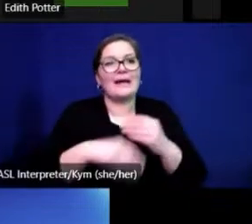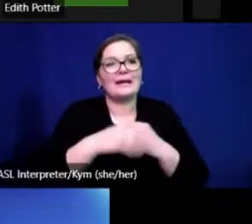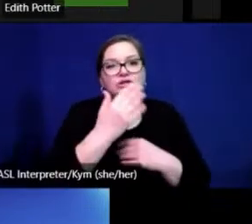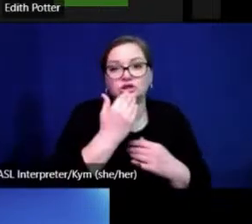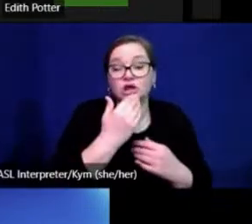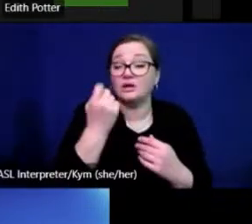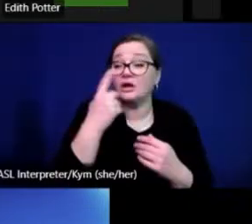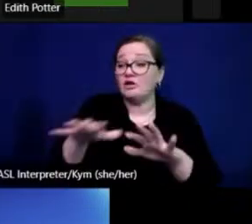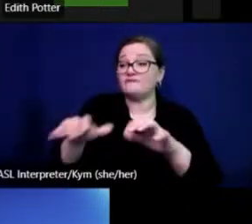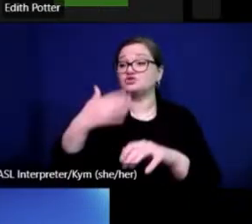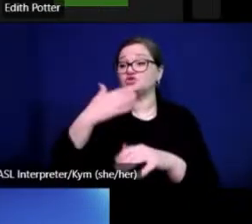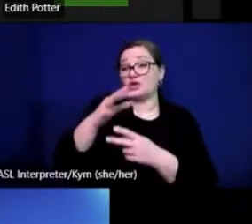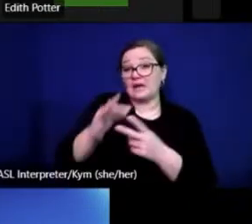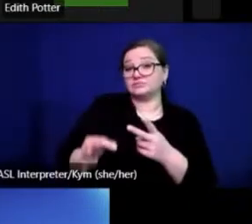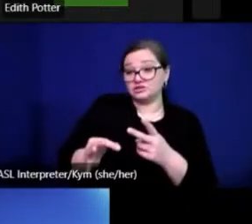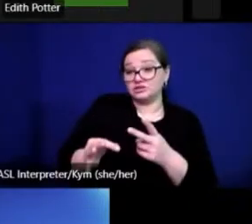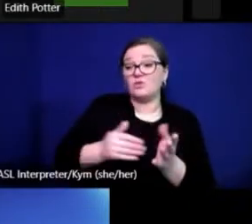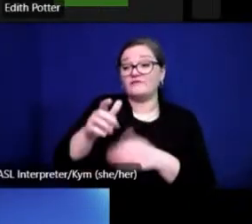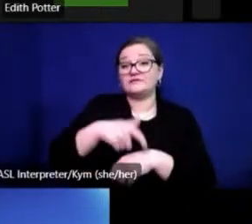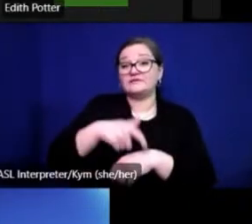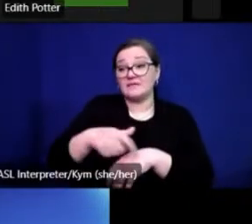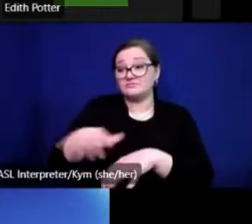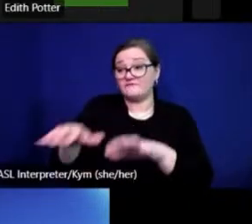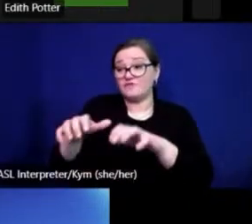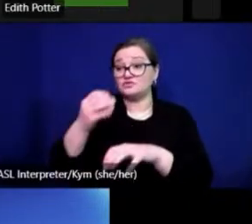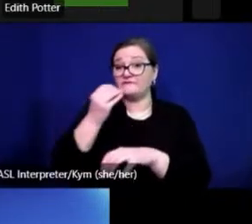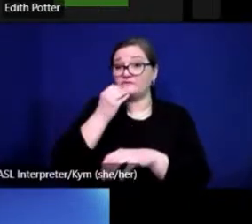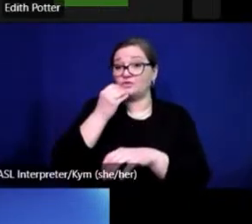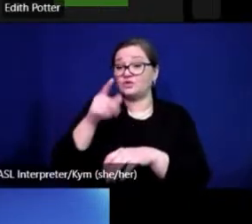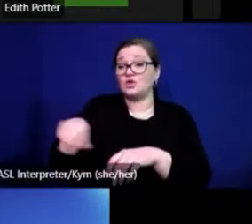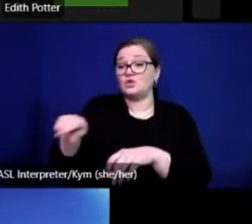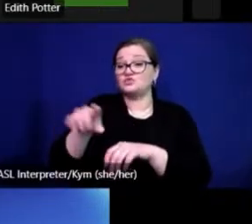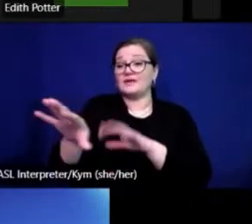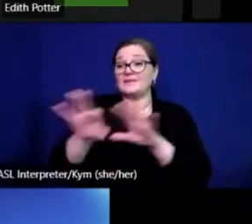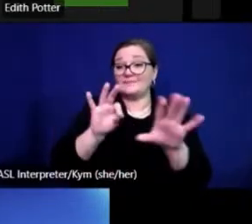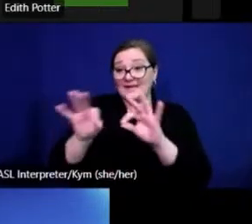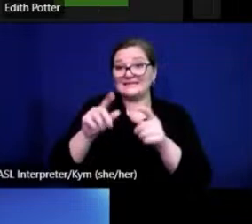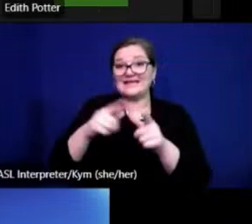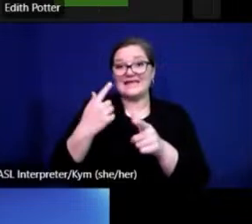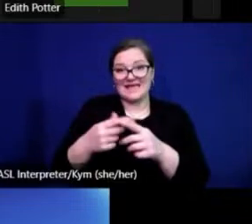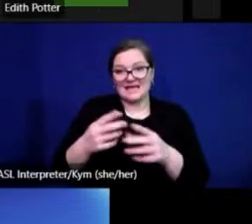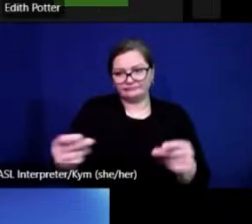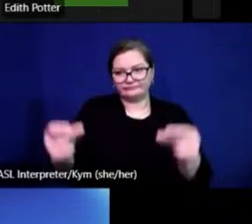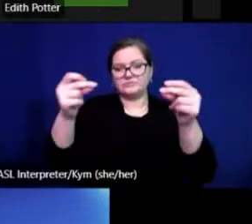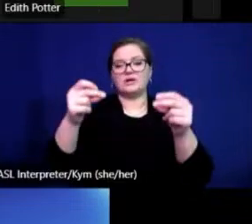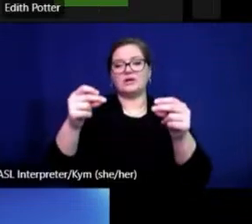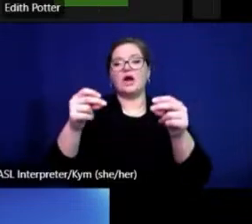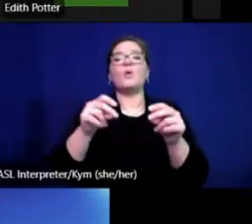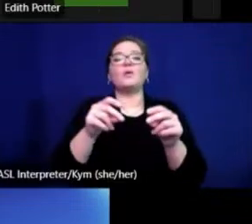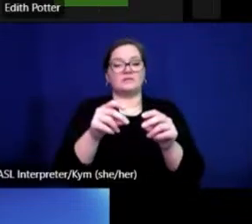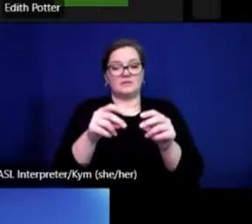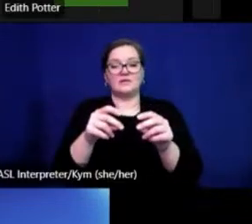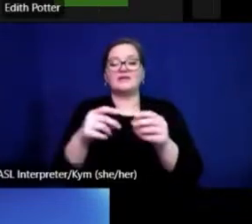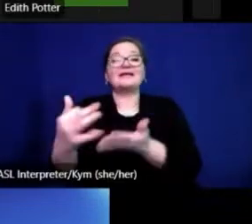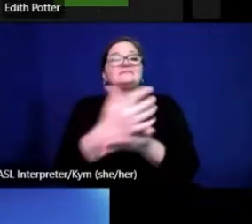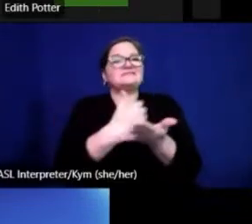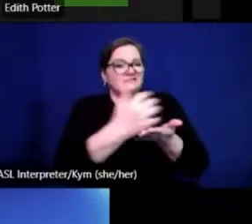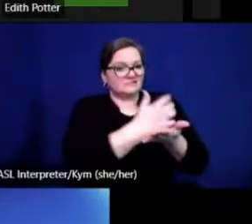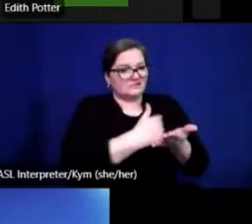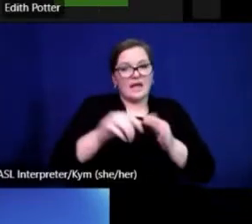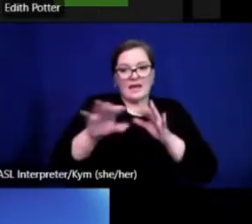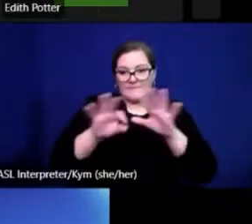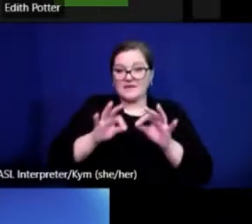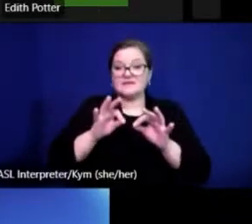good option. And oftentimes, frozen foods are picked and then immediately frozen to try to help restore some of